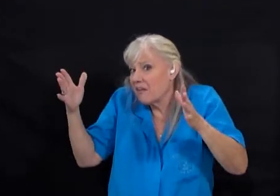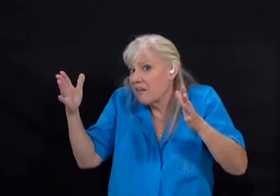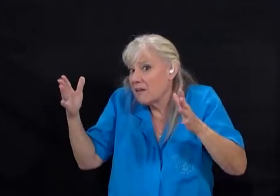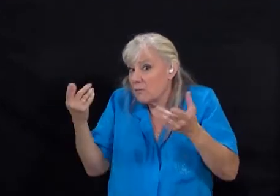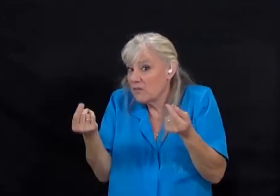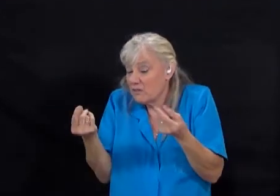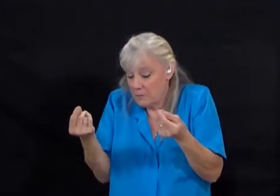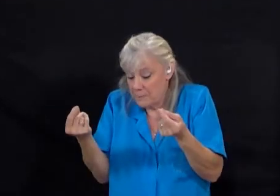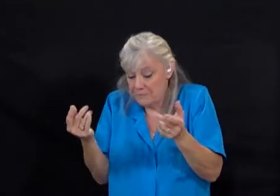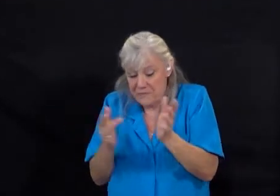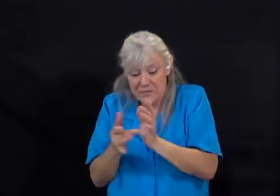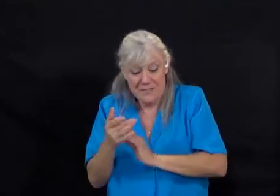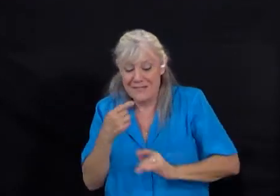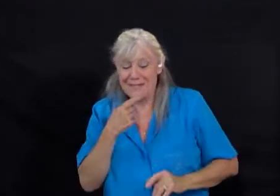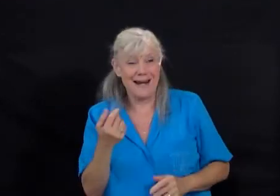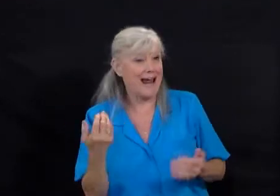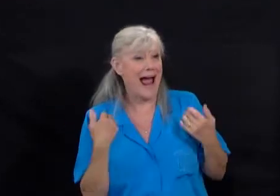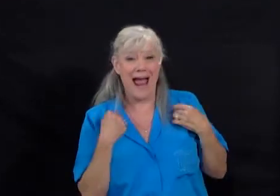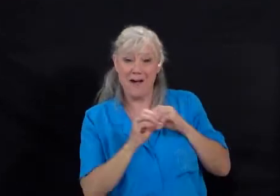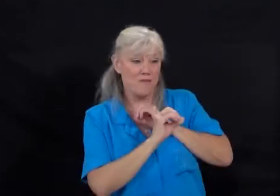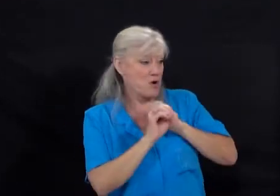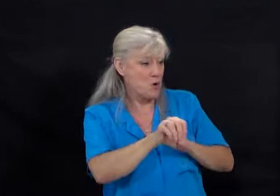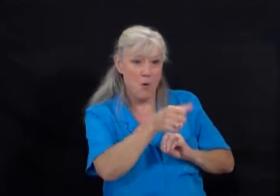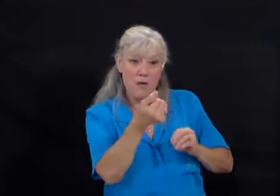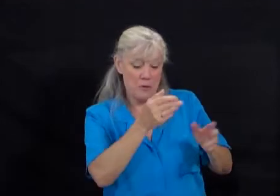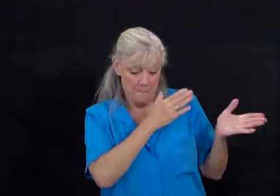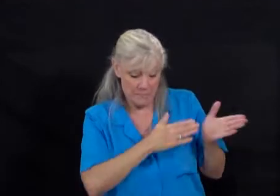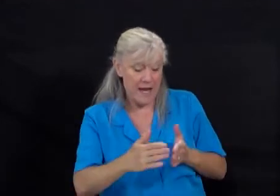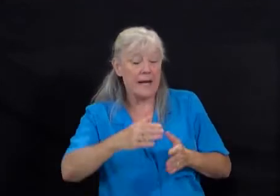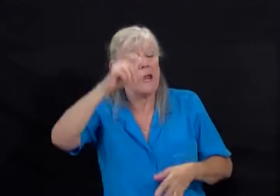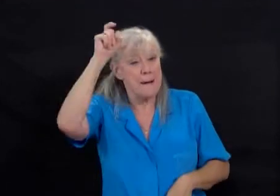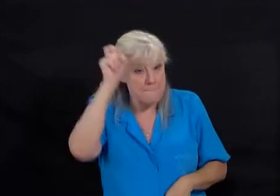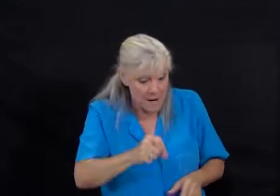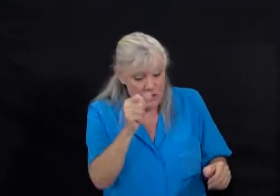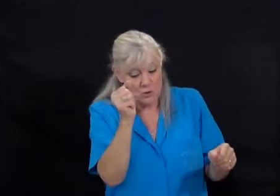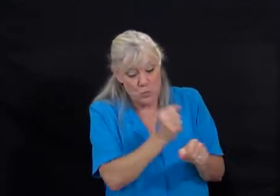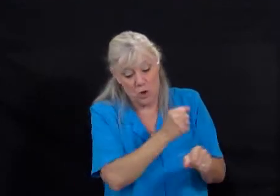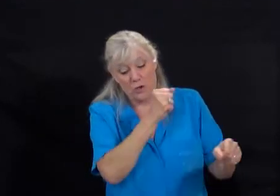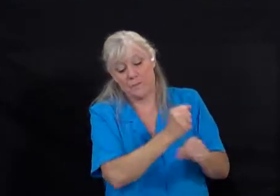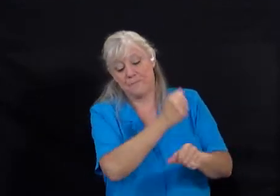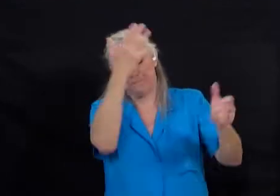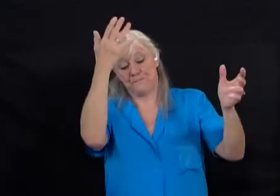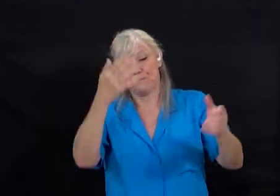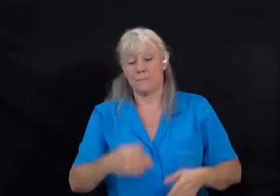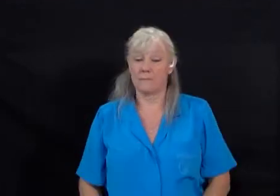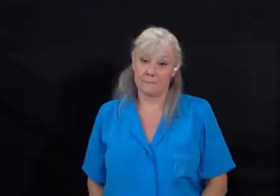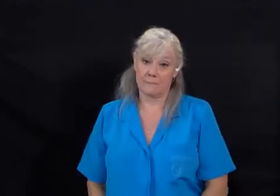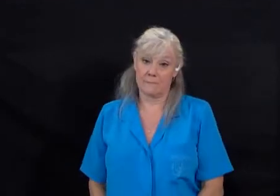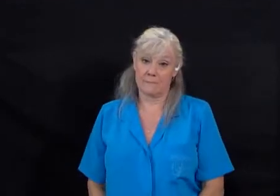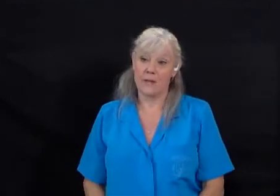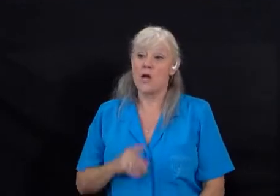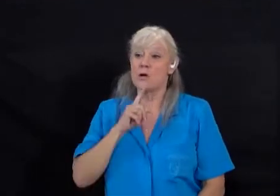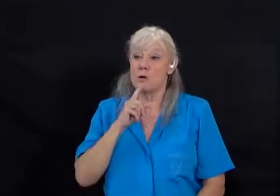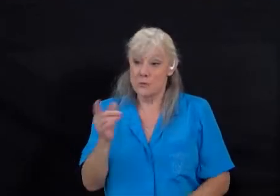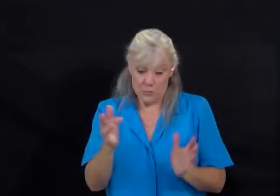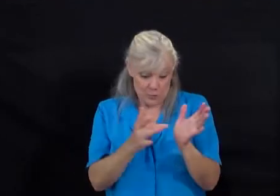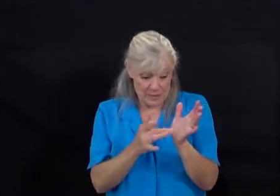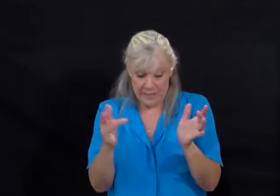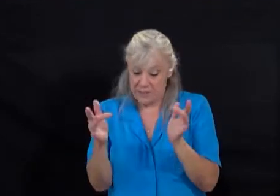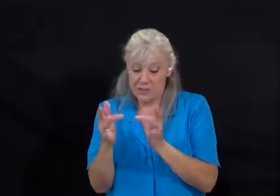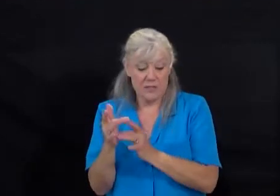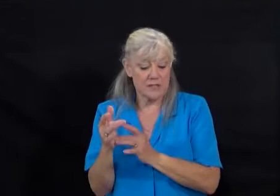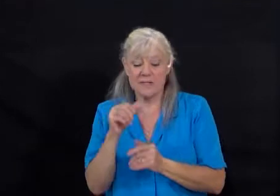Jesus said, I have no other plan. It must work. Truly, Jesus has no